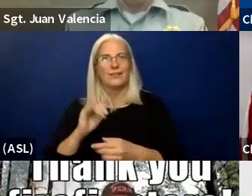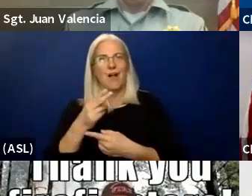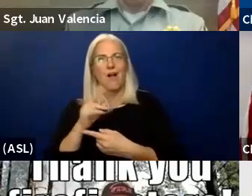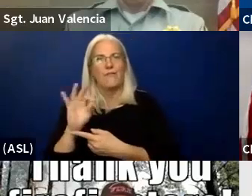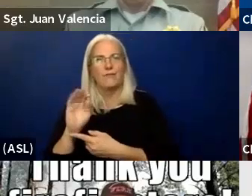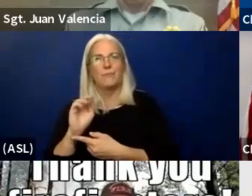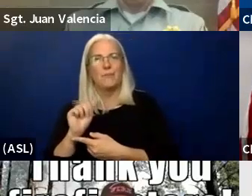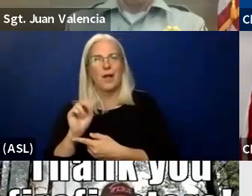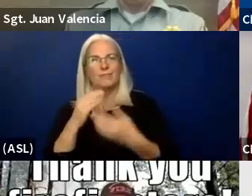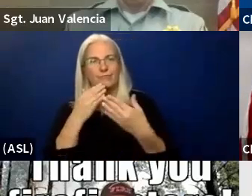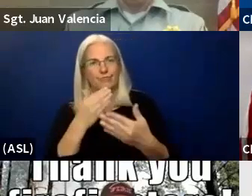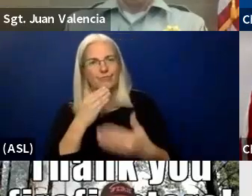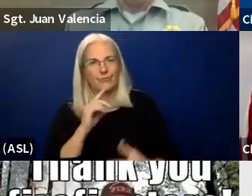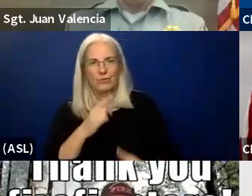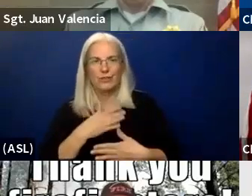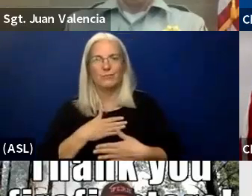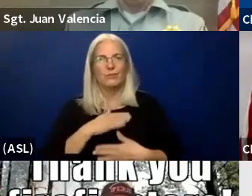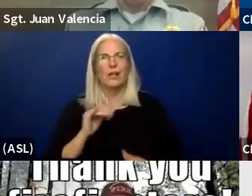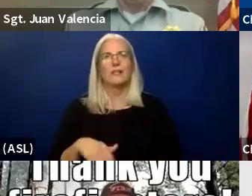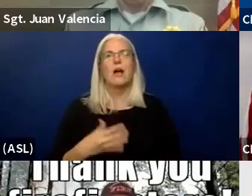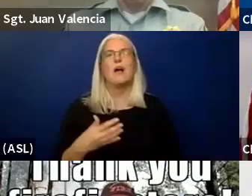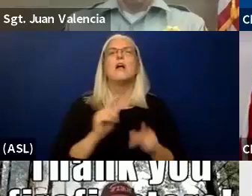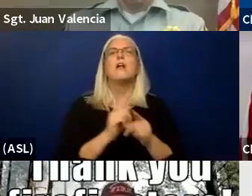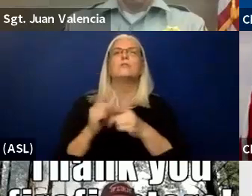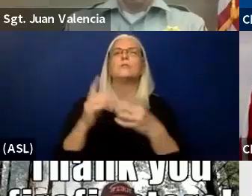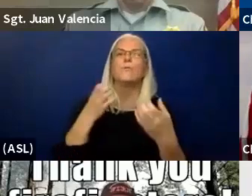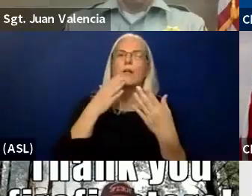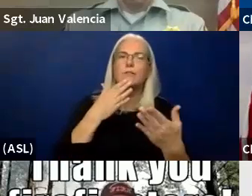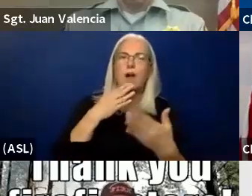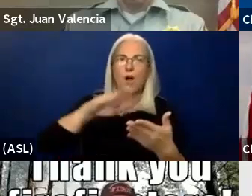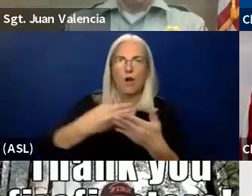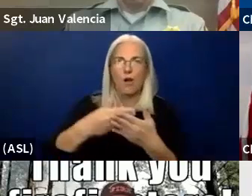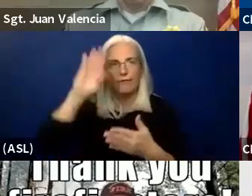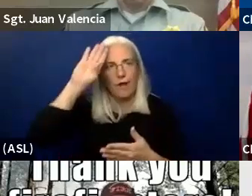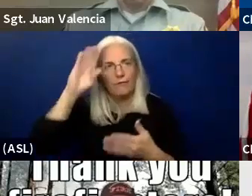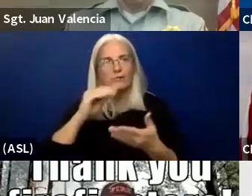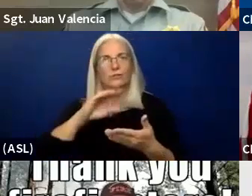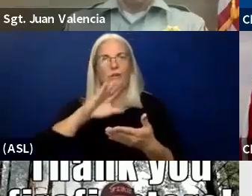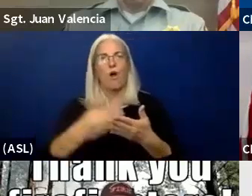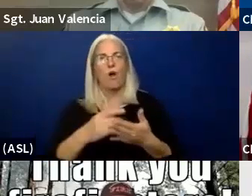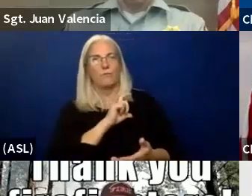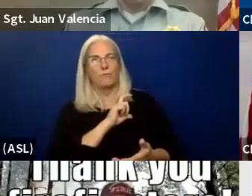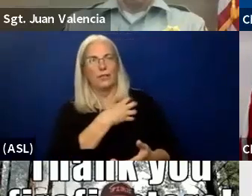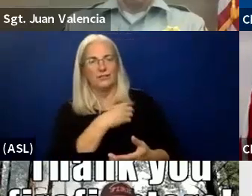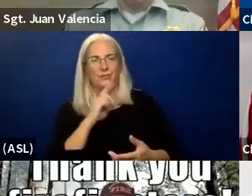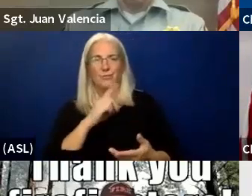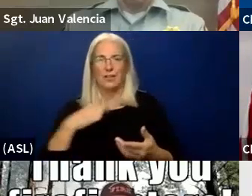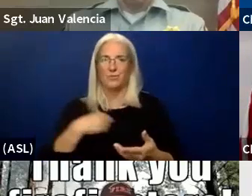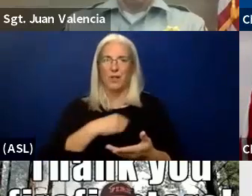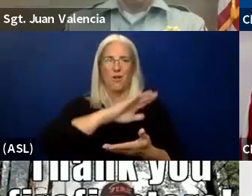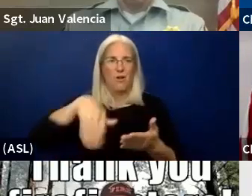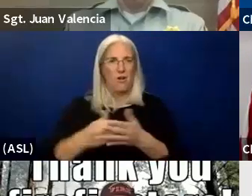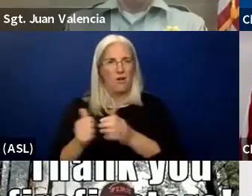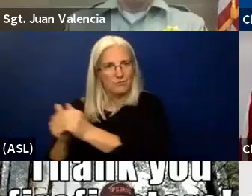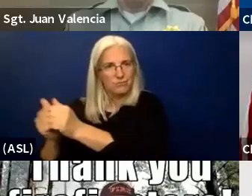you to the firefighters and first responders. We are one family. We've been working really hard together. And